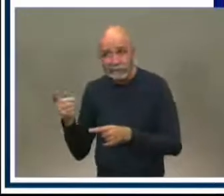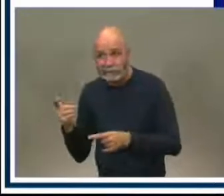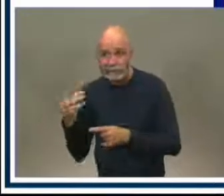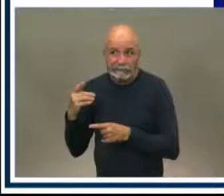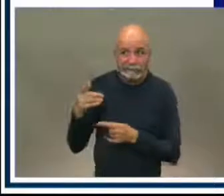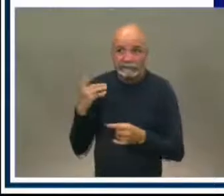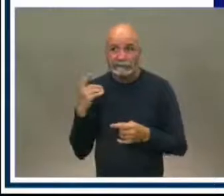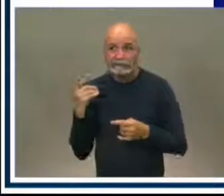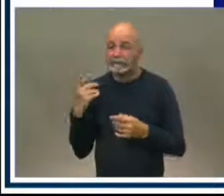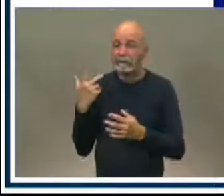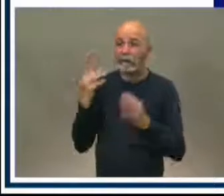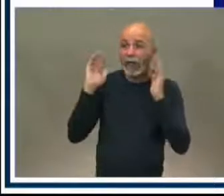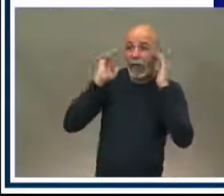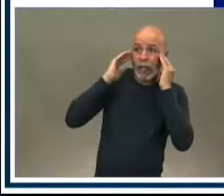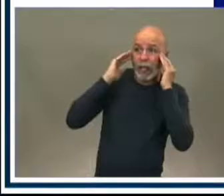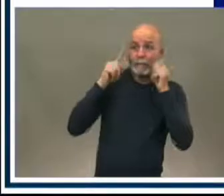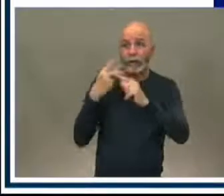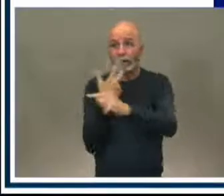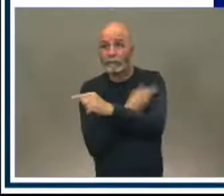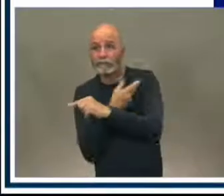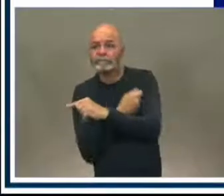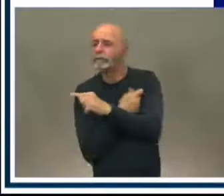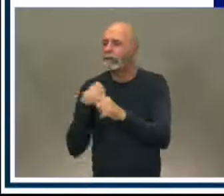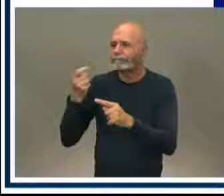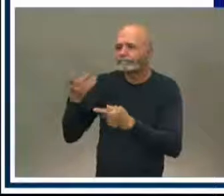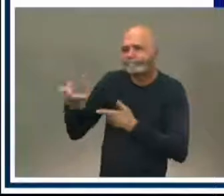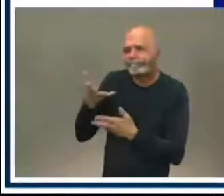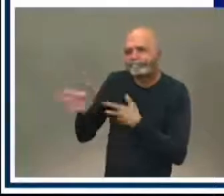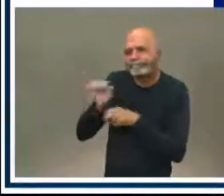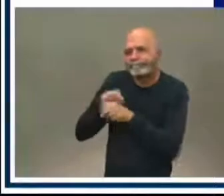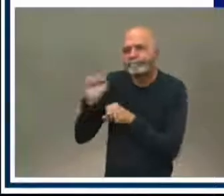out. We'll try to work with them, and